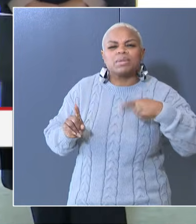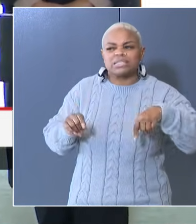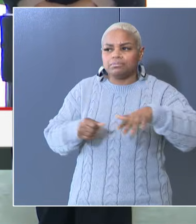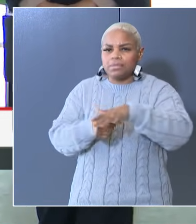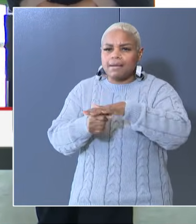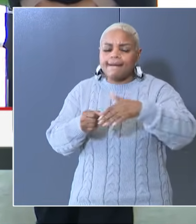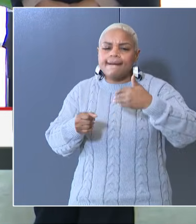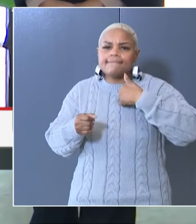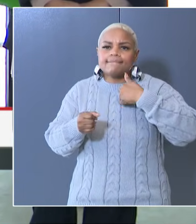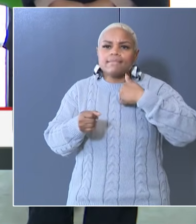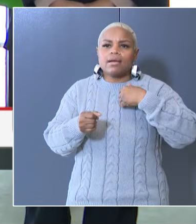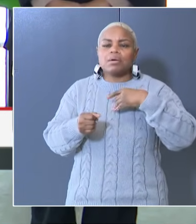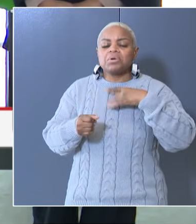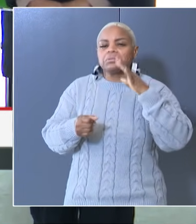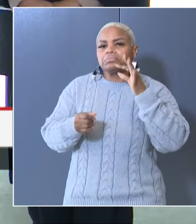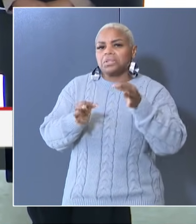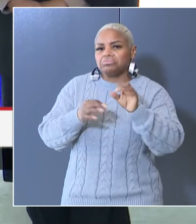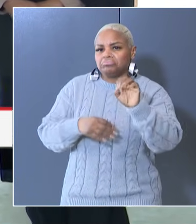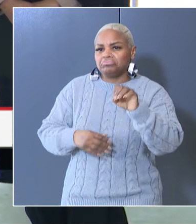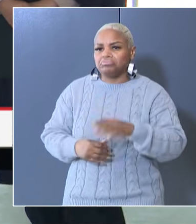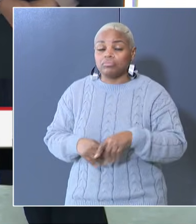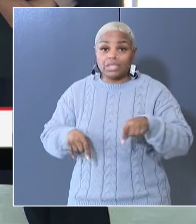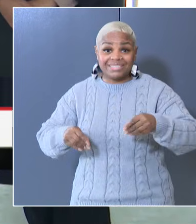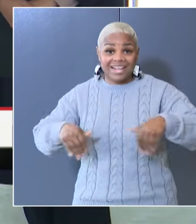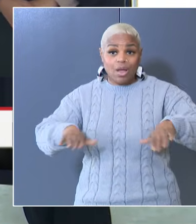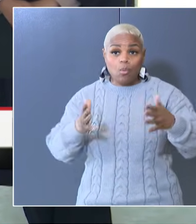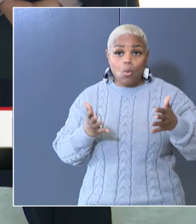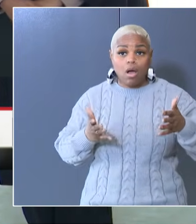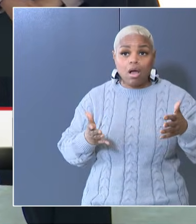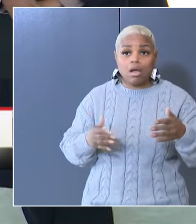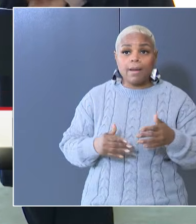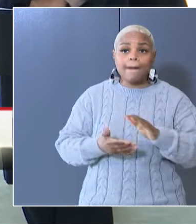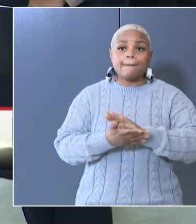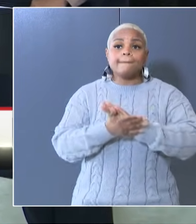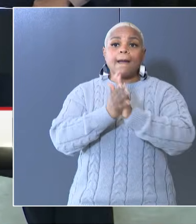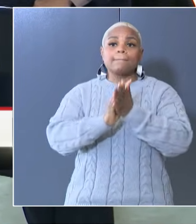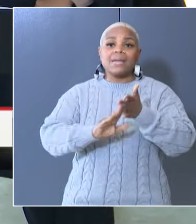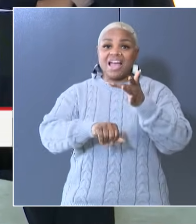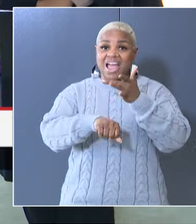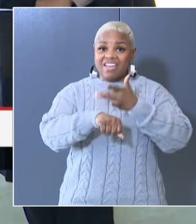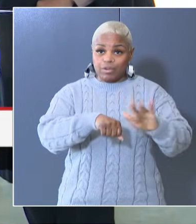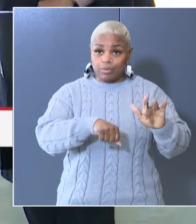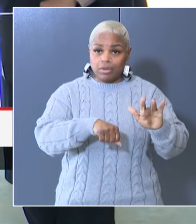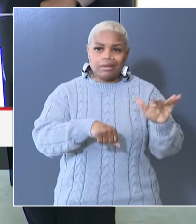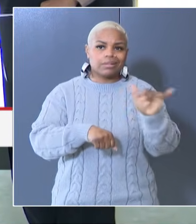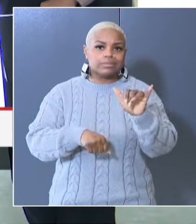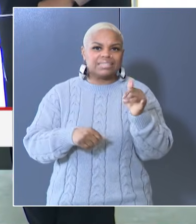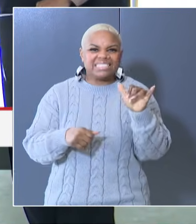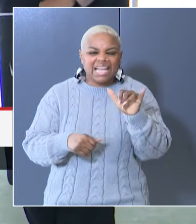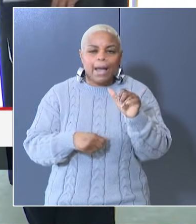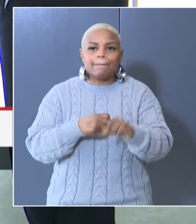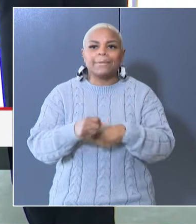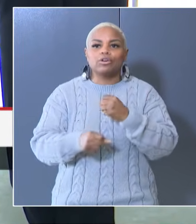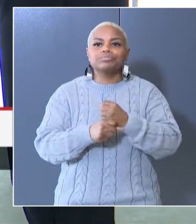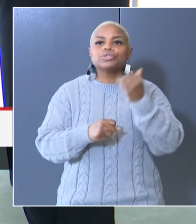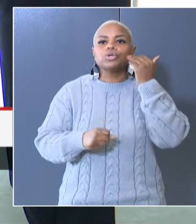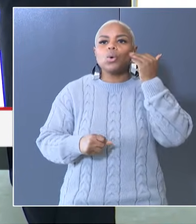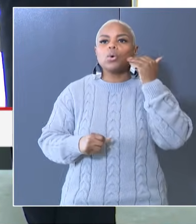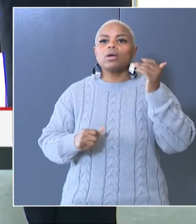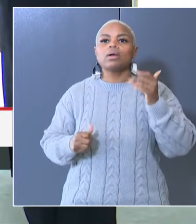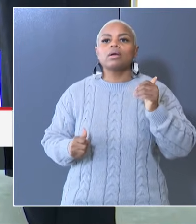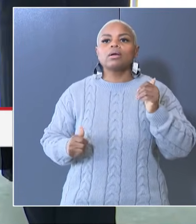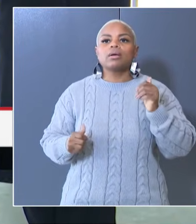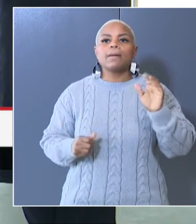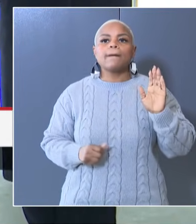This site became abandoned and vacant in the same year that the Beatles made their debut in Washington,